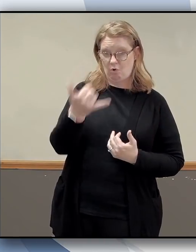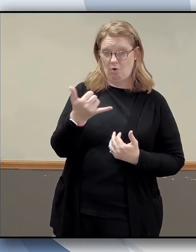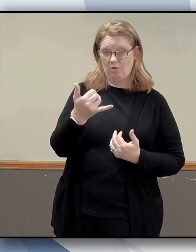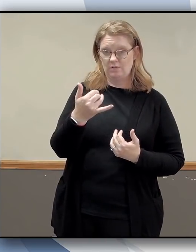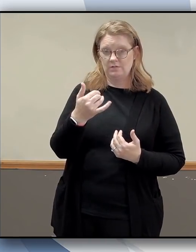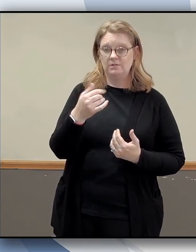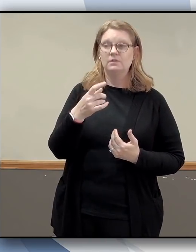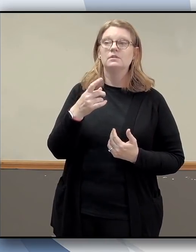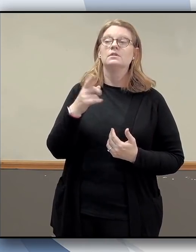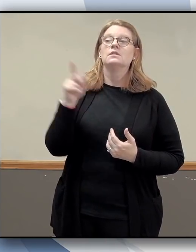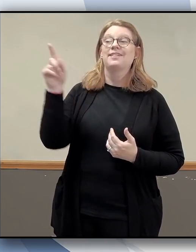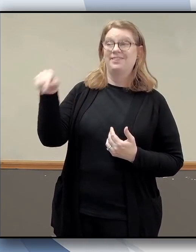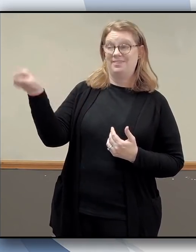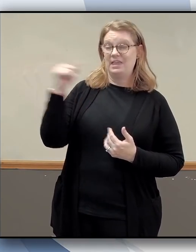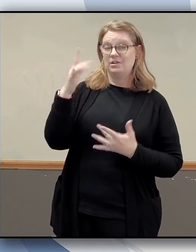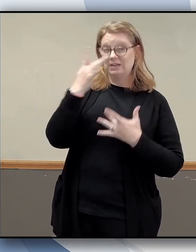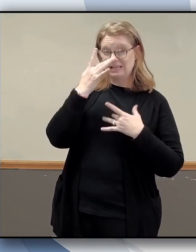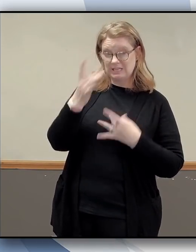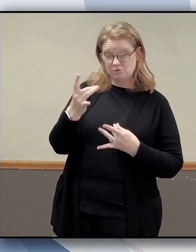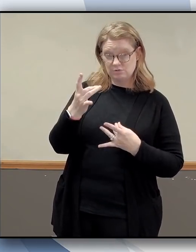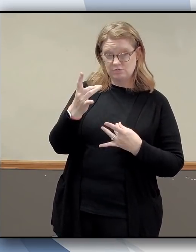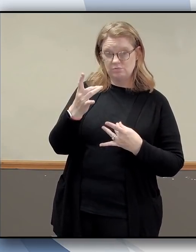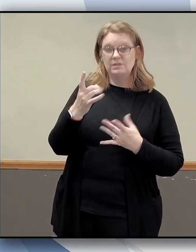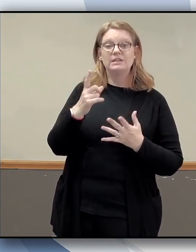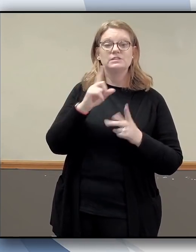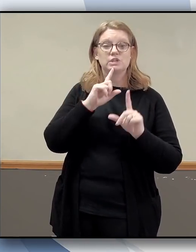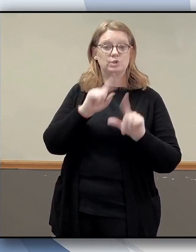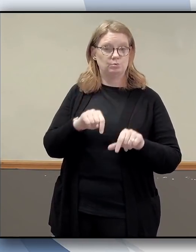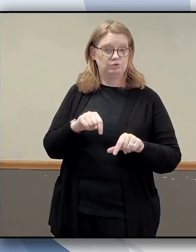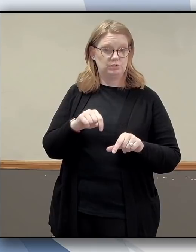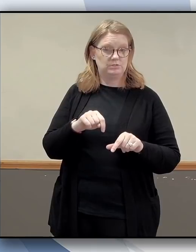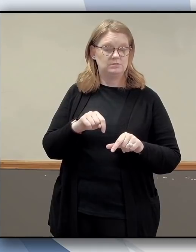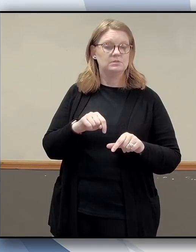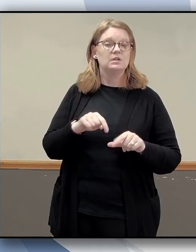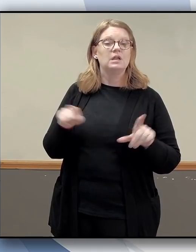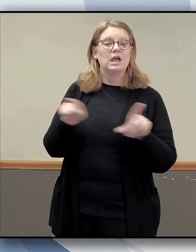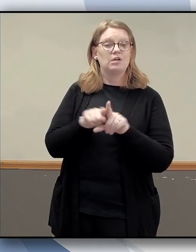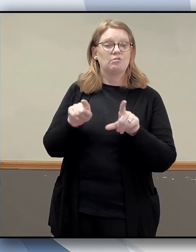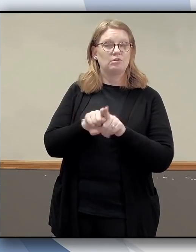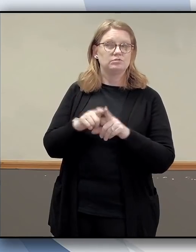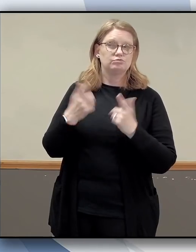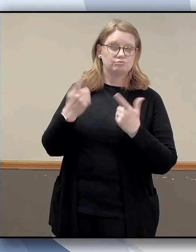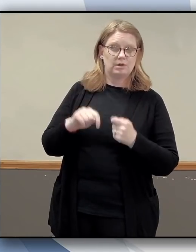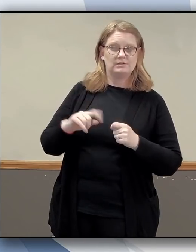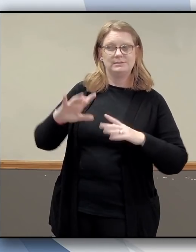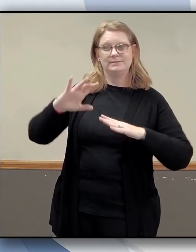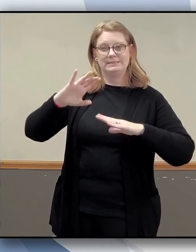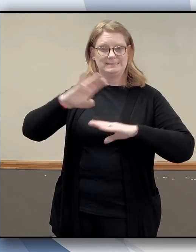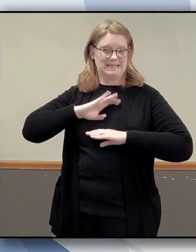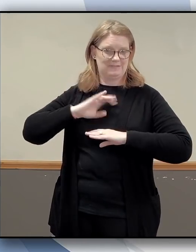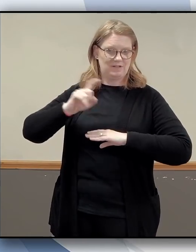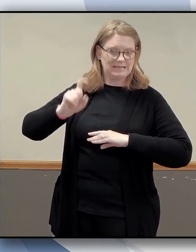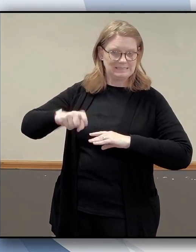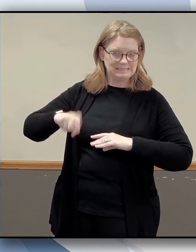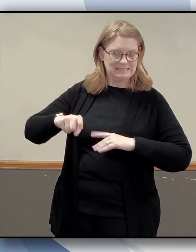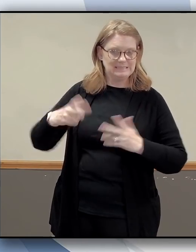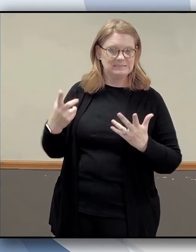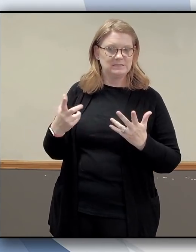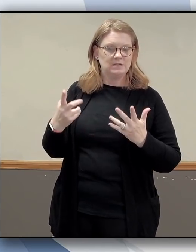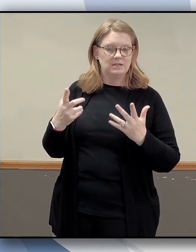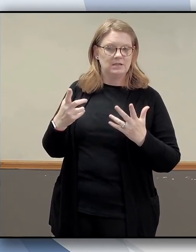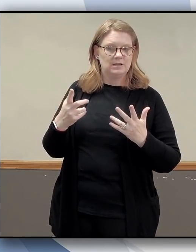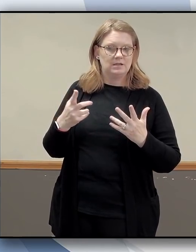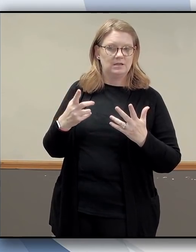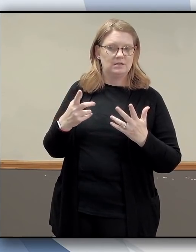they are interested in our creative solutions and meeting our needs in a comprehensive approach based